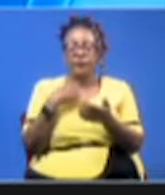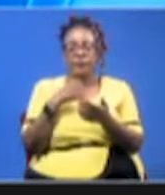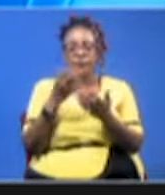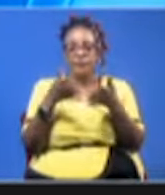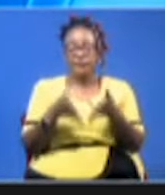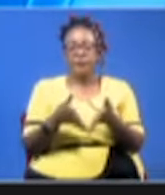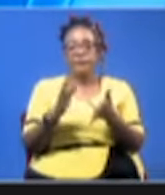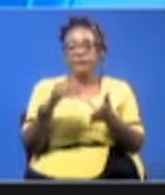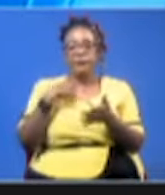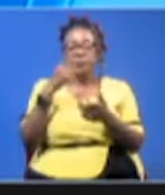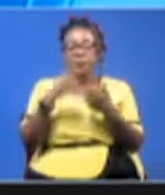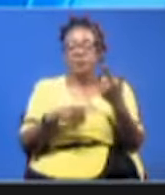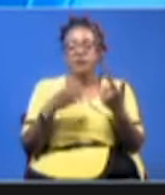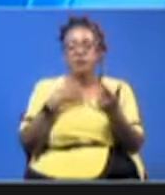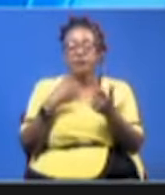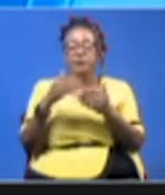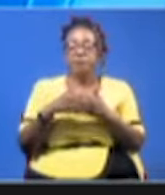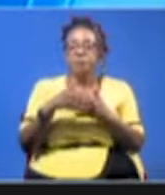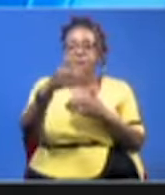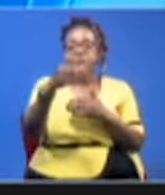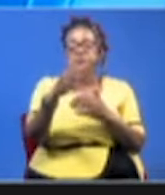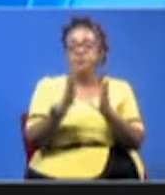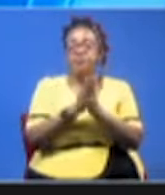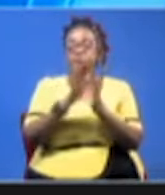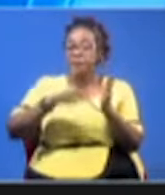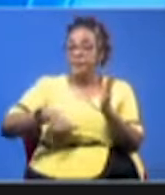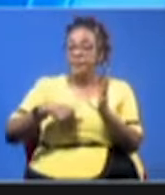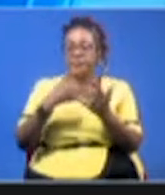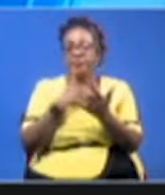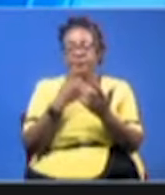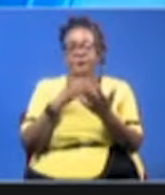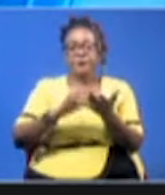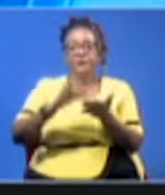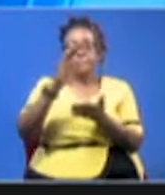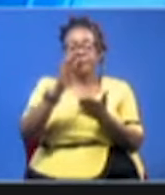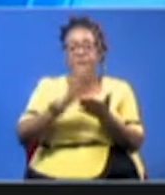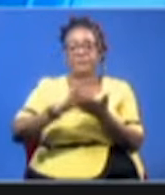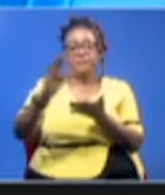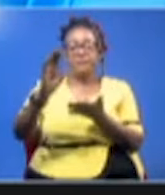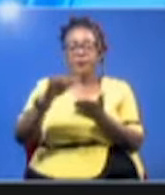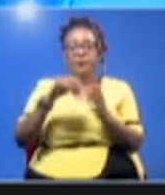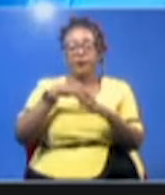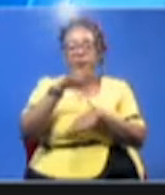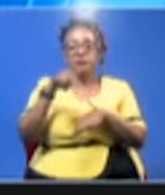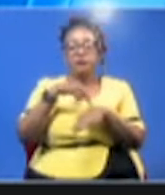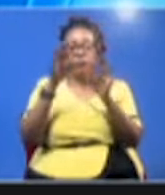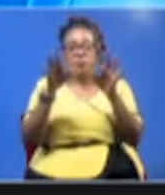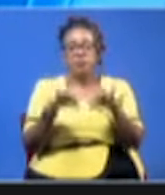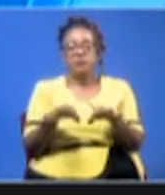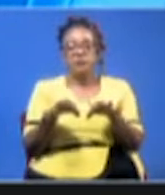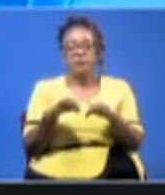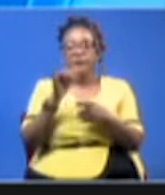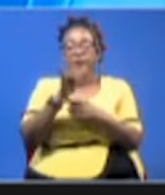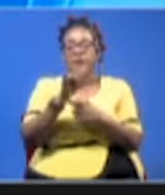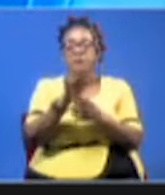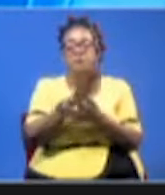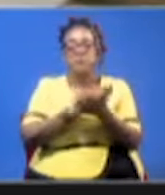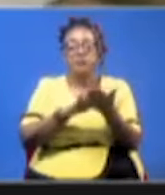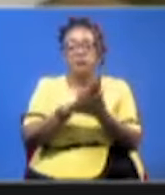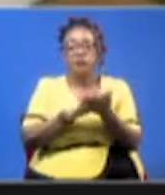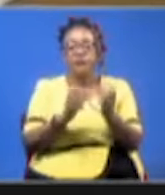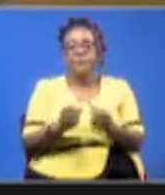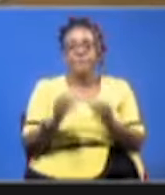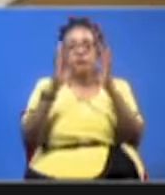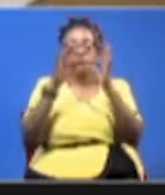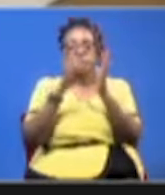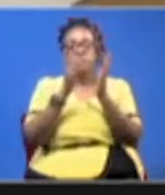helping the units to keep running amid delays in getting cash disbursements from the National Treasury. This is based on official data from